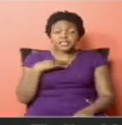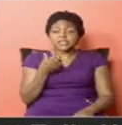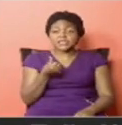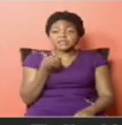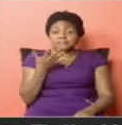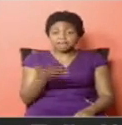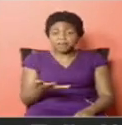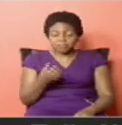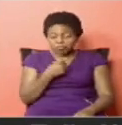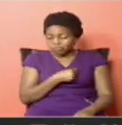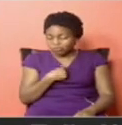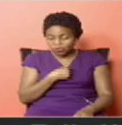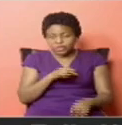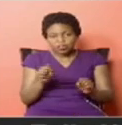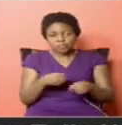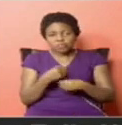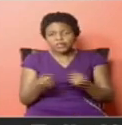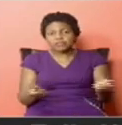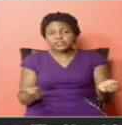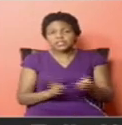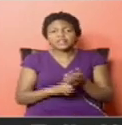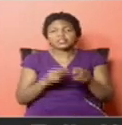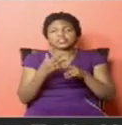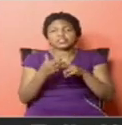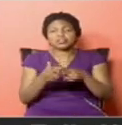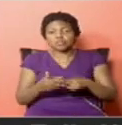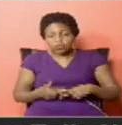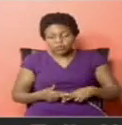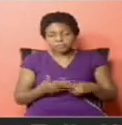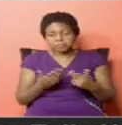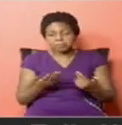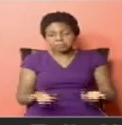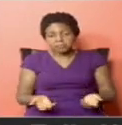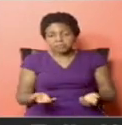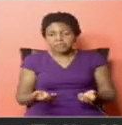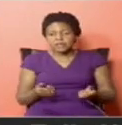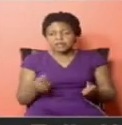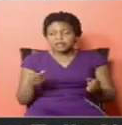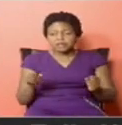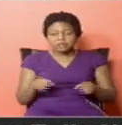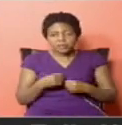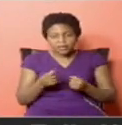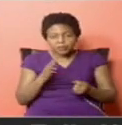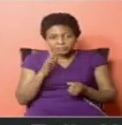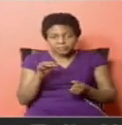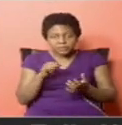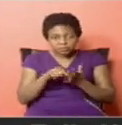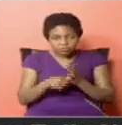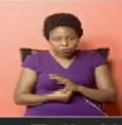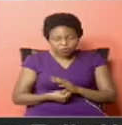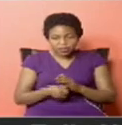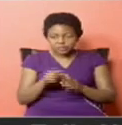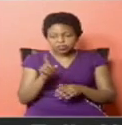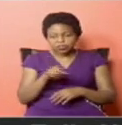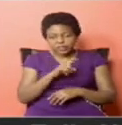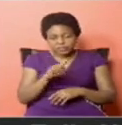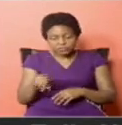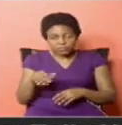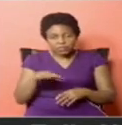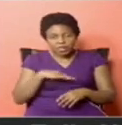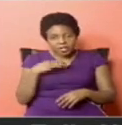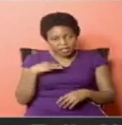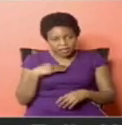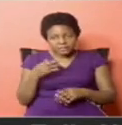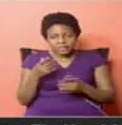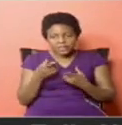financial institutions consider you a risky borrower. You cannot even be insured. You're in the wrong age bracket,